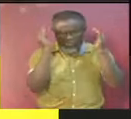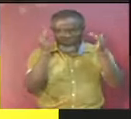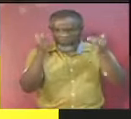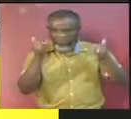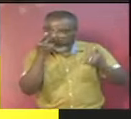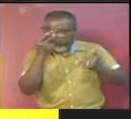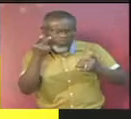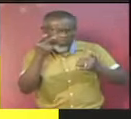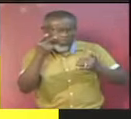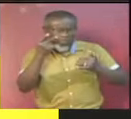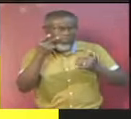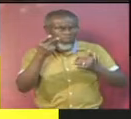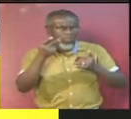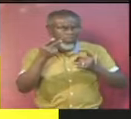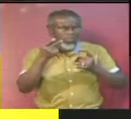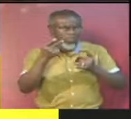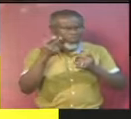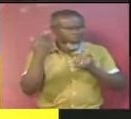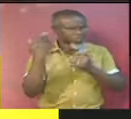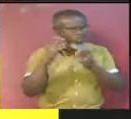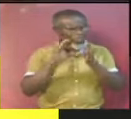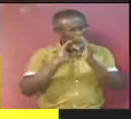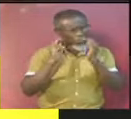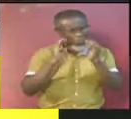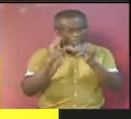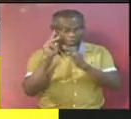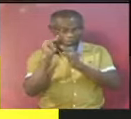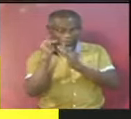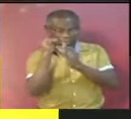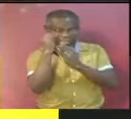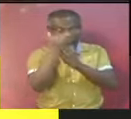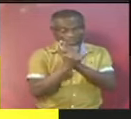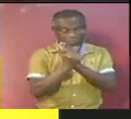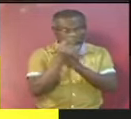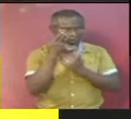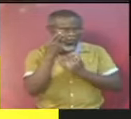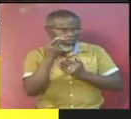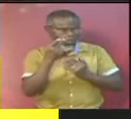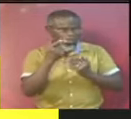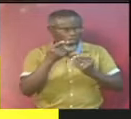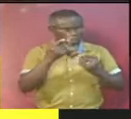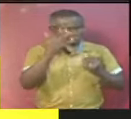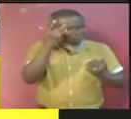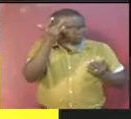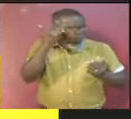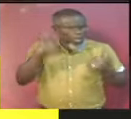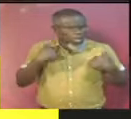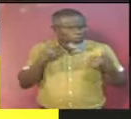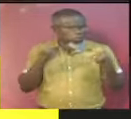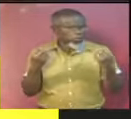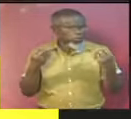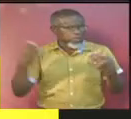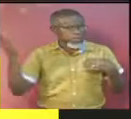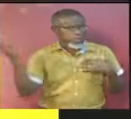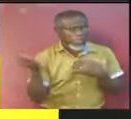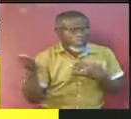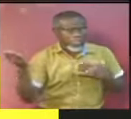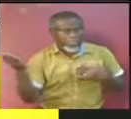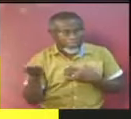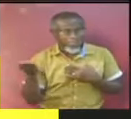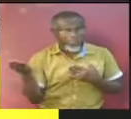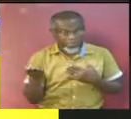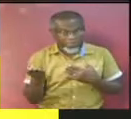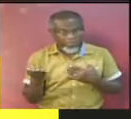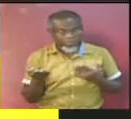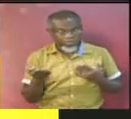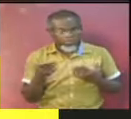use the middle of May as a gauge. We asked why there were so many deaths. At that point, you told us that because the